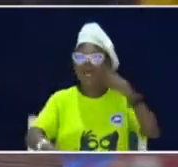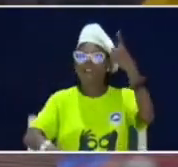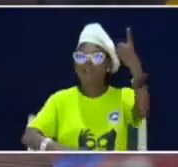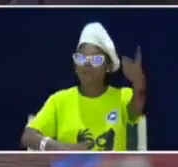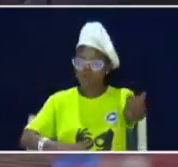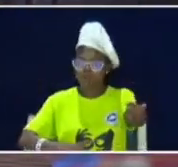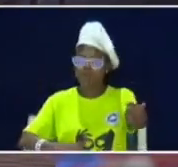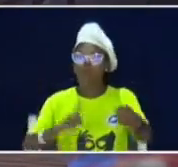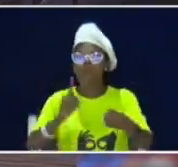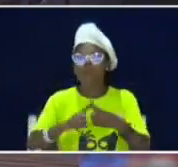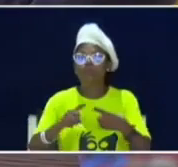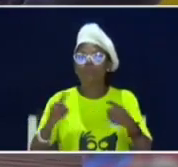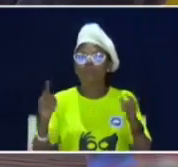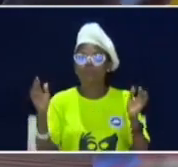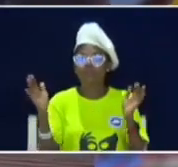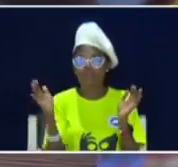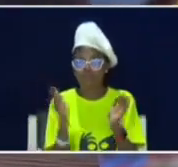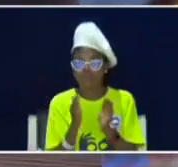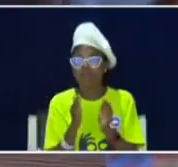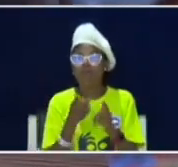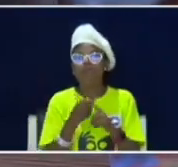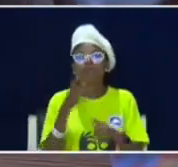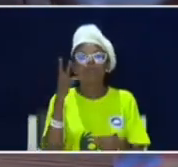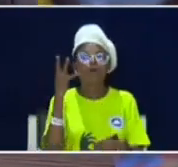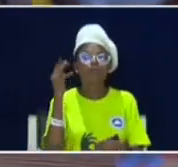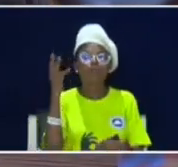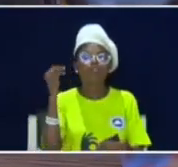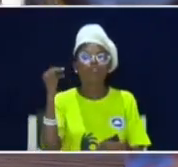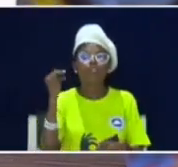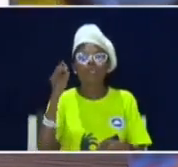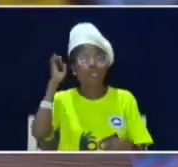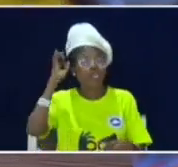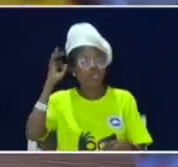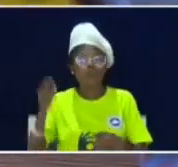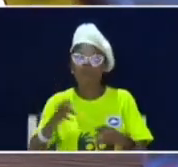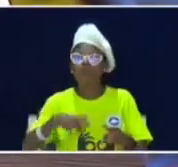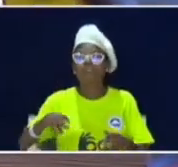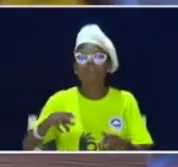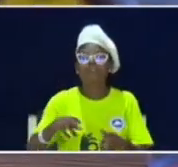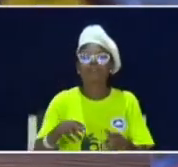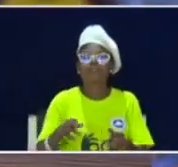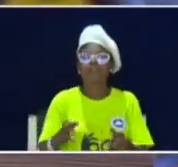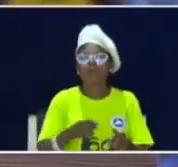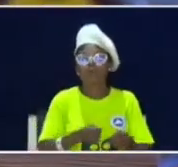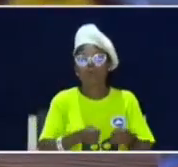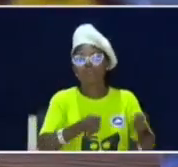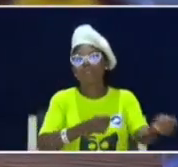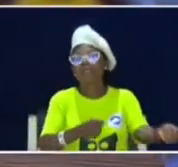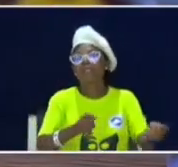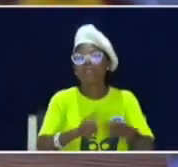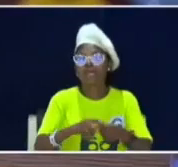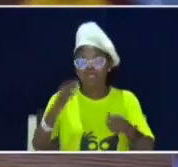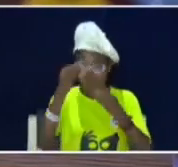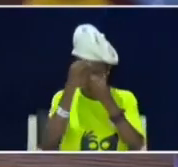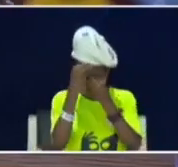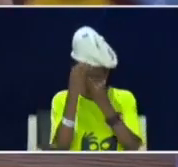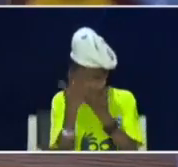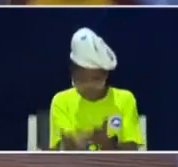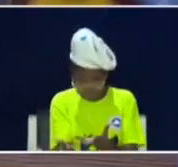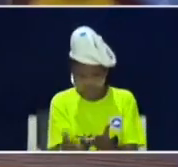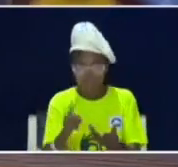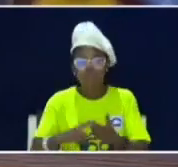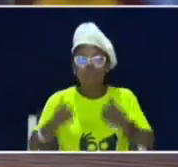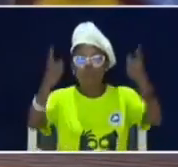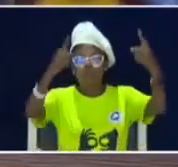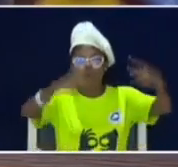in Mushi. From Mushi, he was directed by the instruction of the Lord. And he obeyed to come to the jungle of